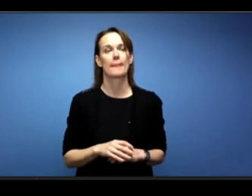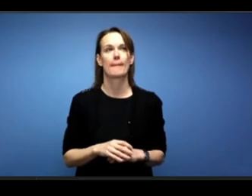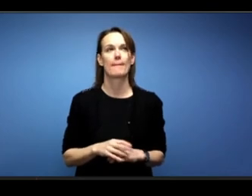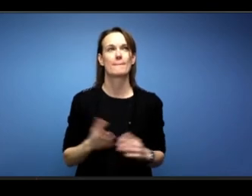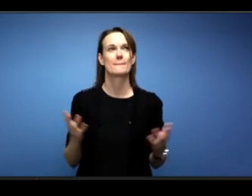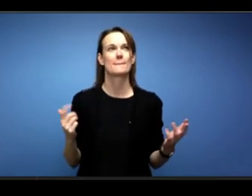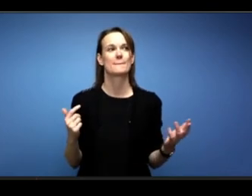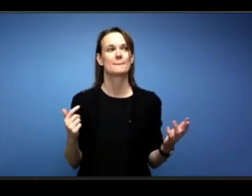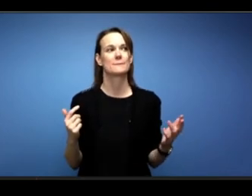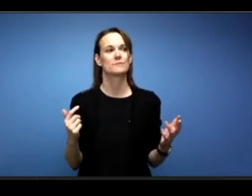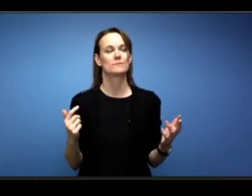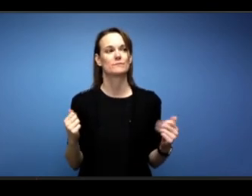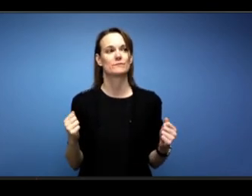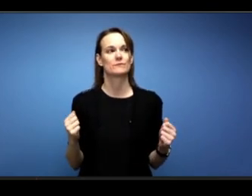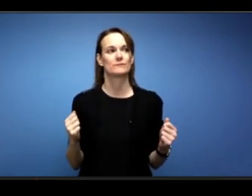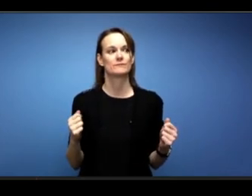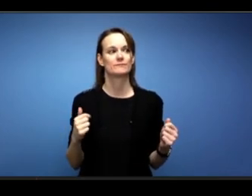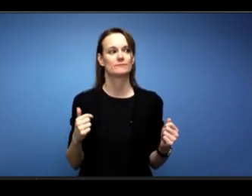I've had such a,